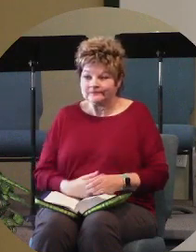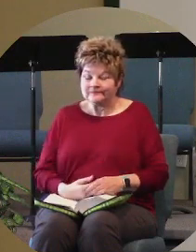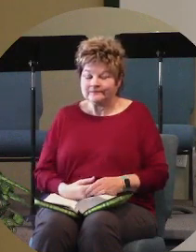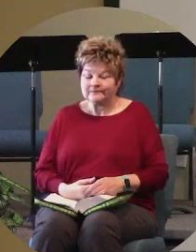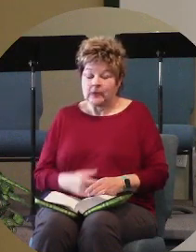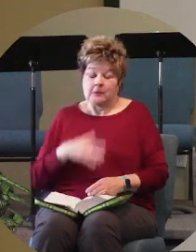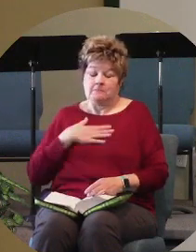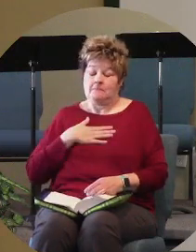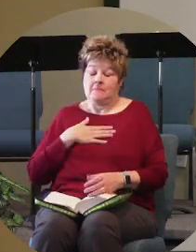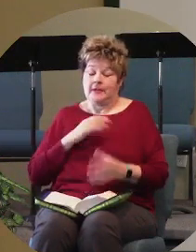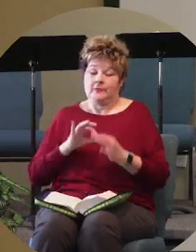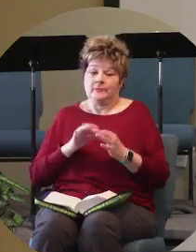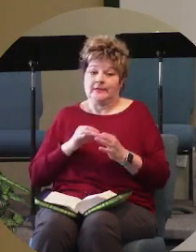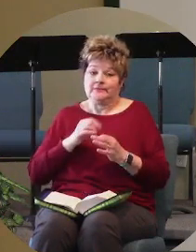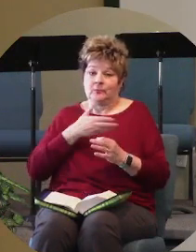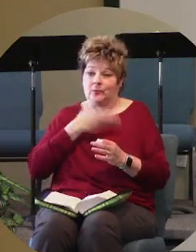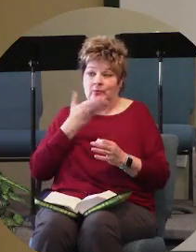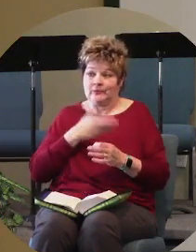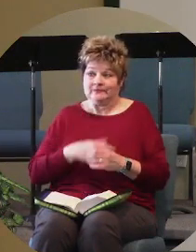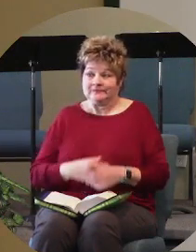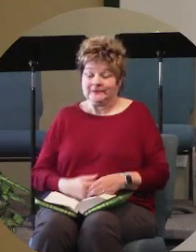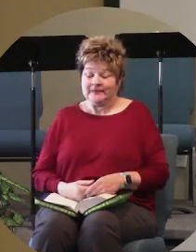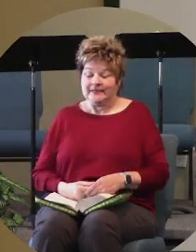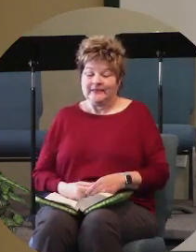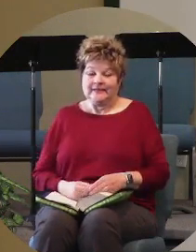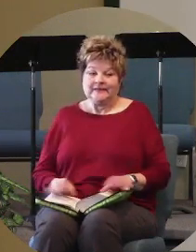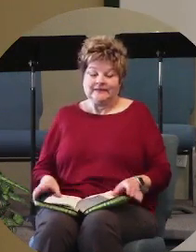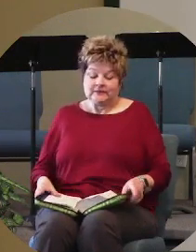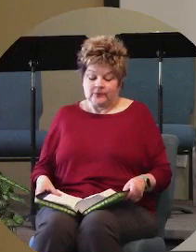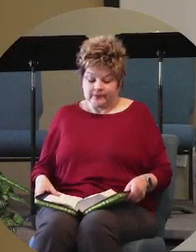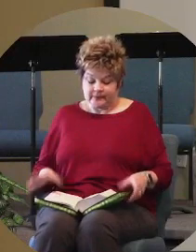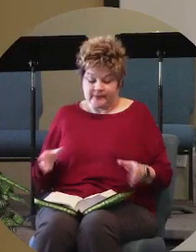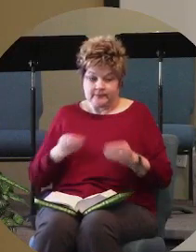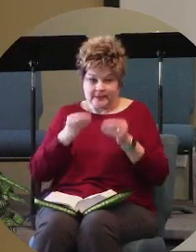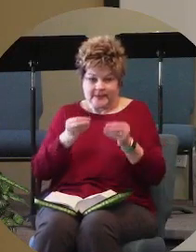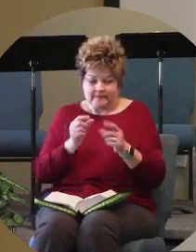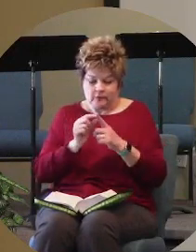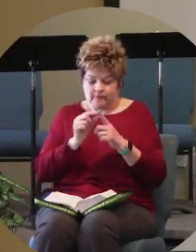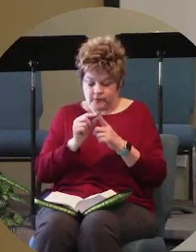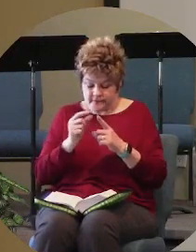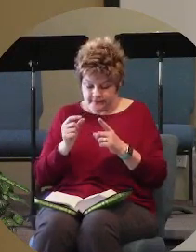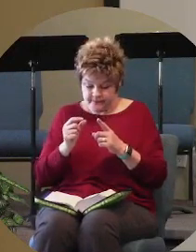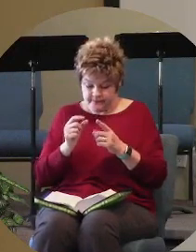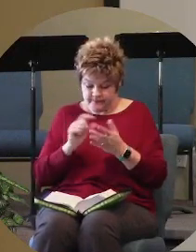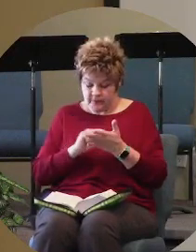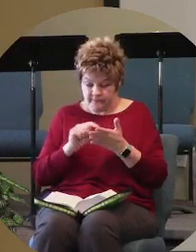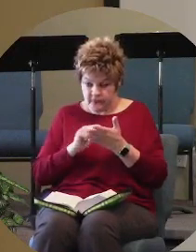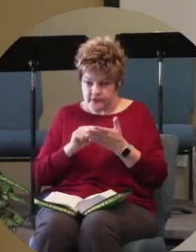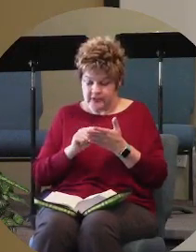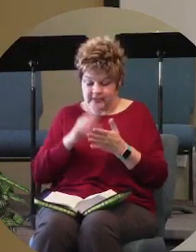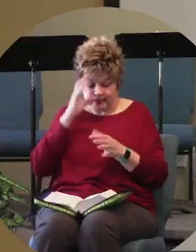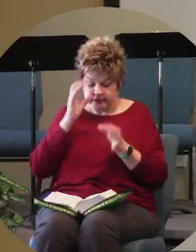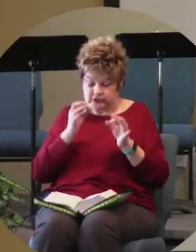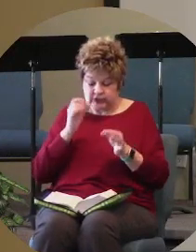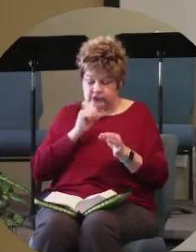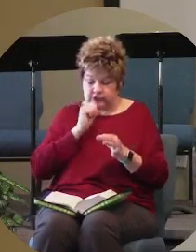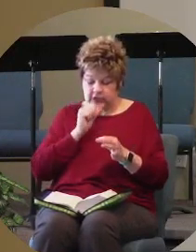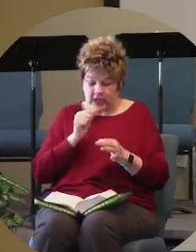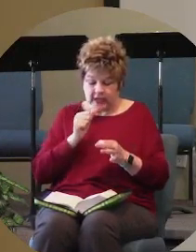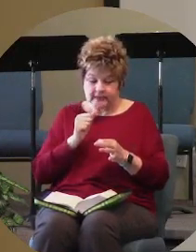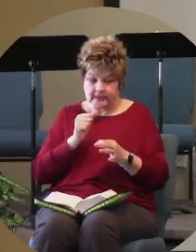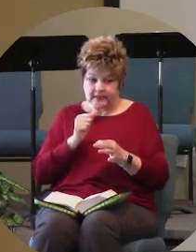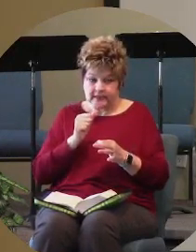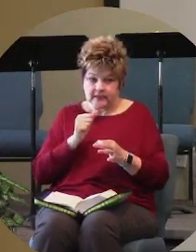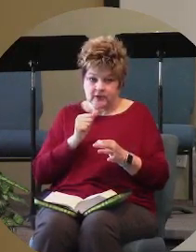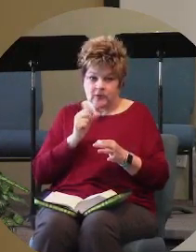My interpretation doesn't matter. Let me just throw a verse at you, okay? Judge not that